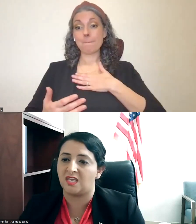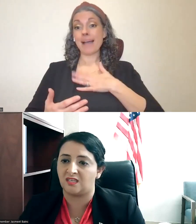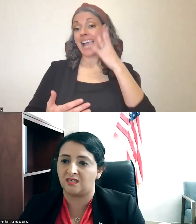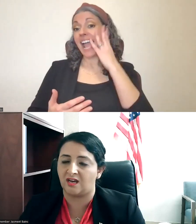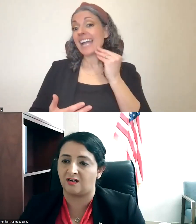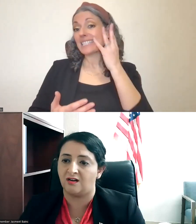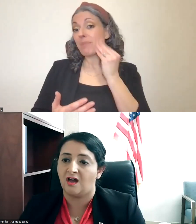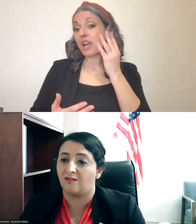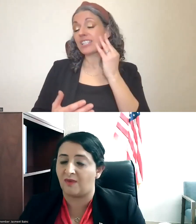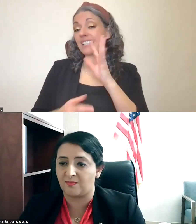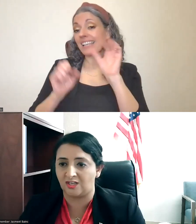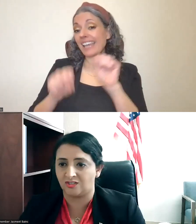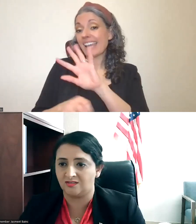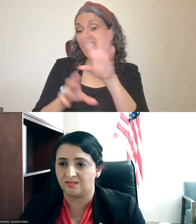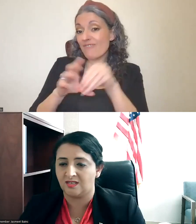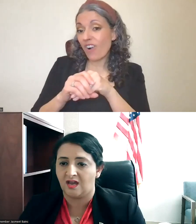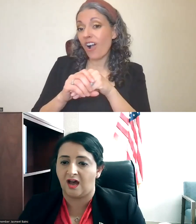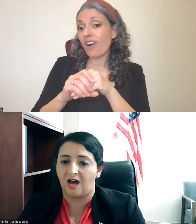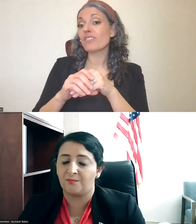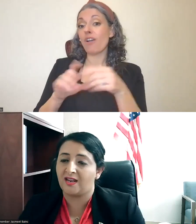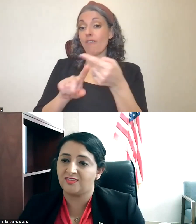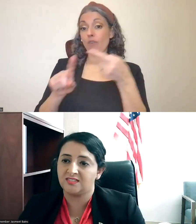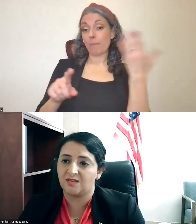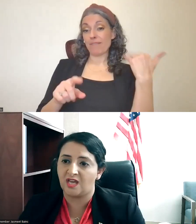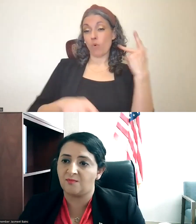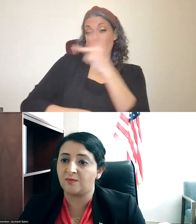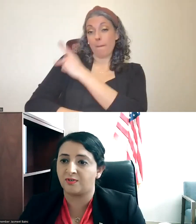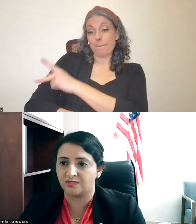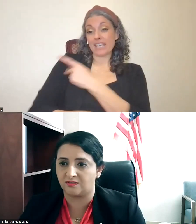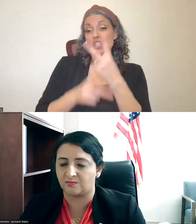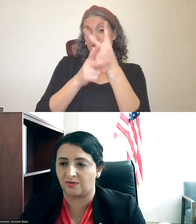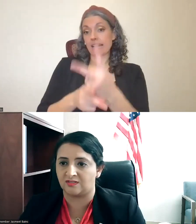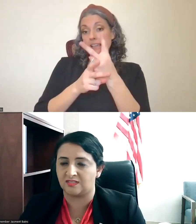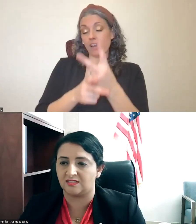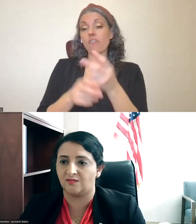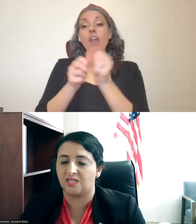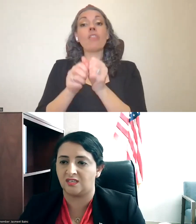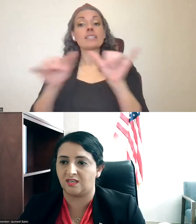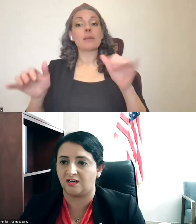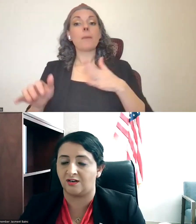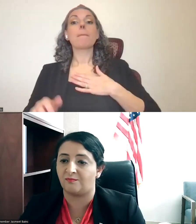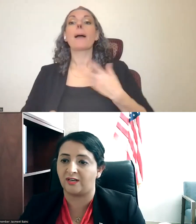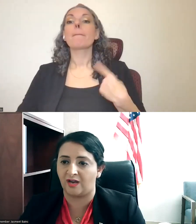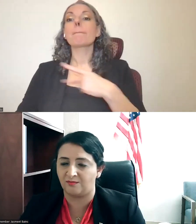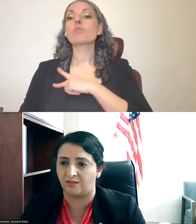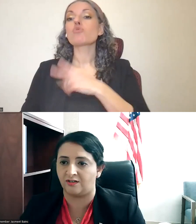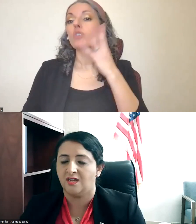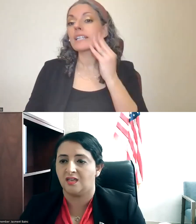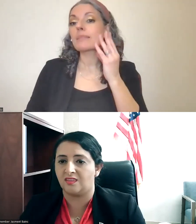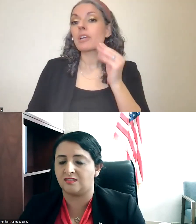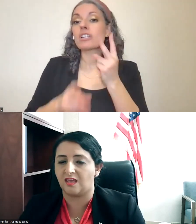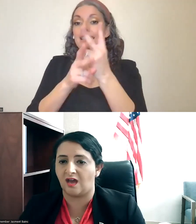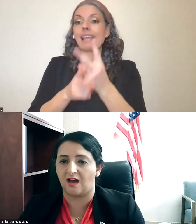from taking care of my patients, but at the same time, my personal experiences of taking care of my